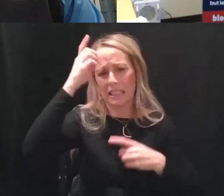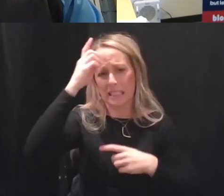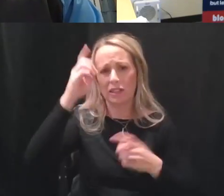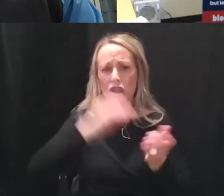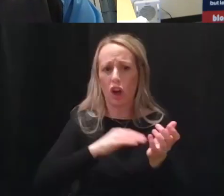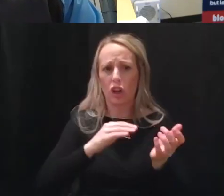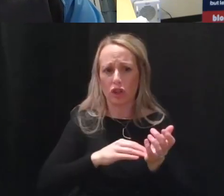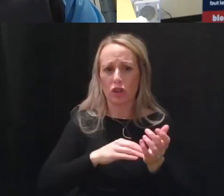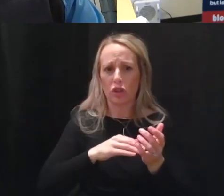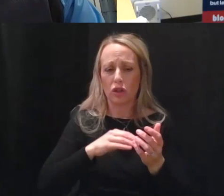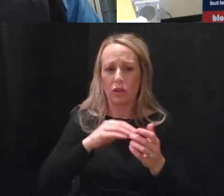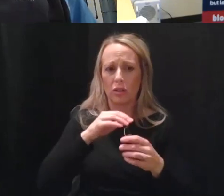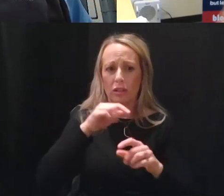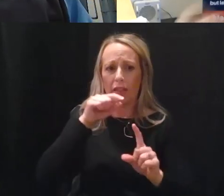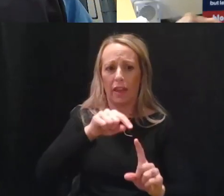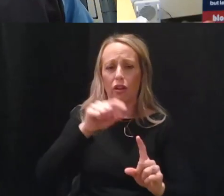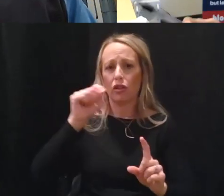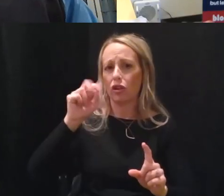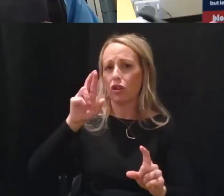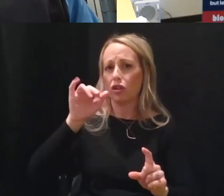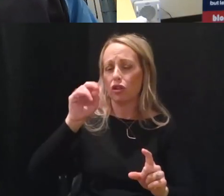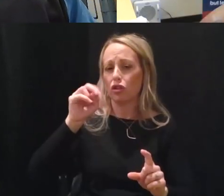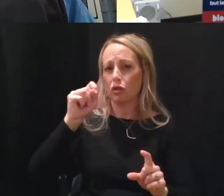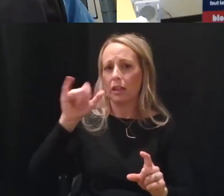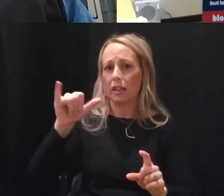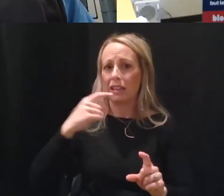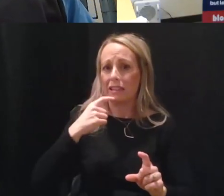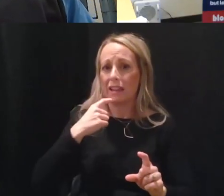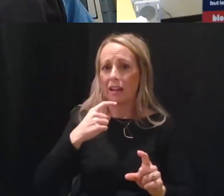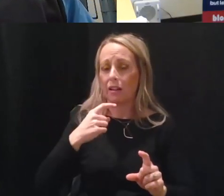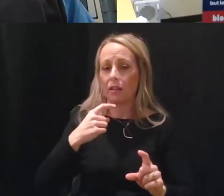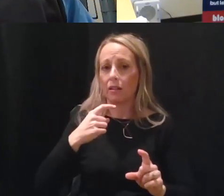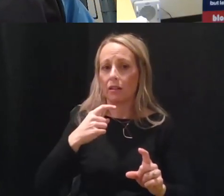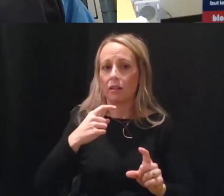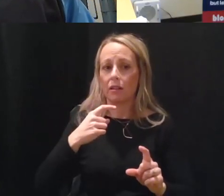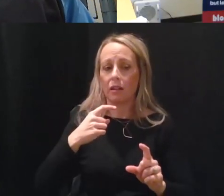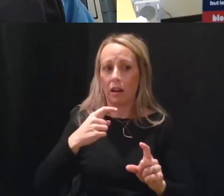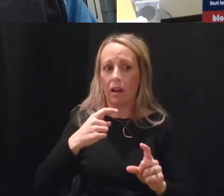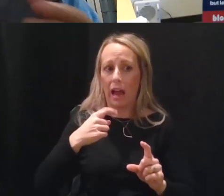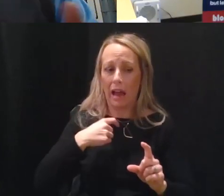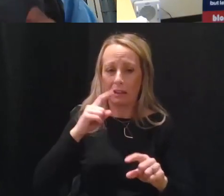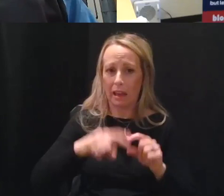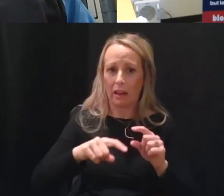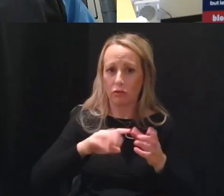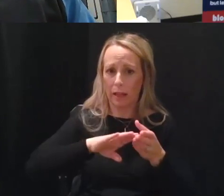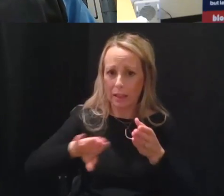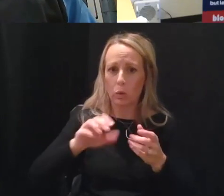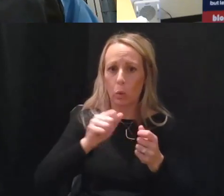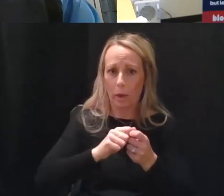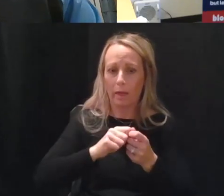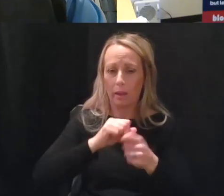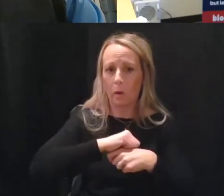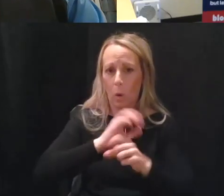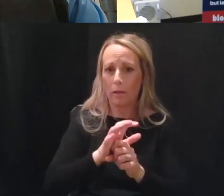is because they put the plasma in. He goes, I didn't release you with COVID. I'm telling you that. You were okay to go